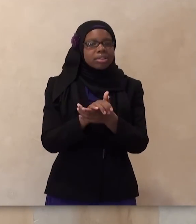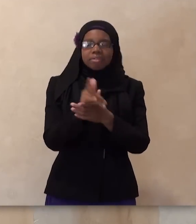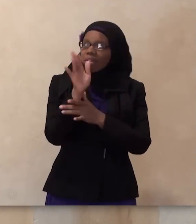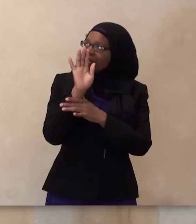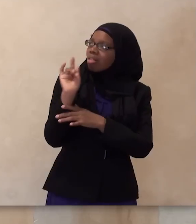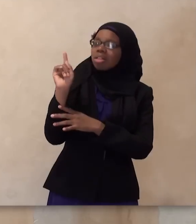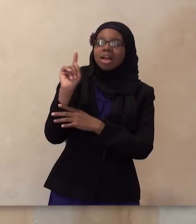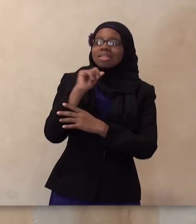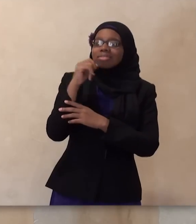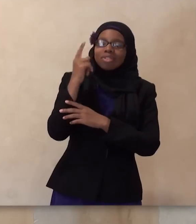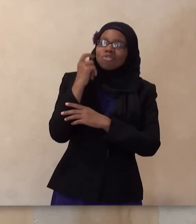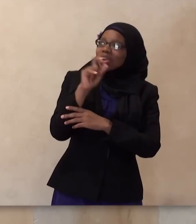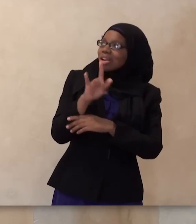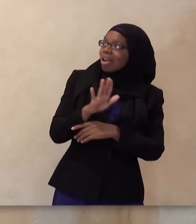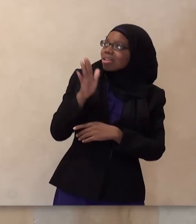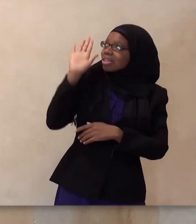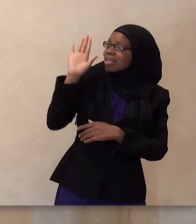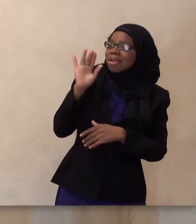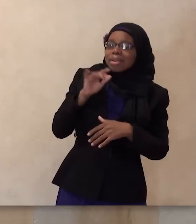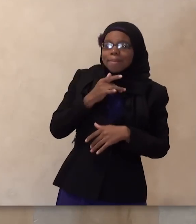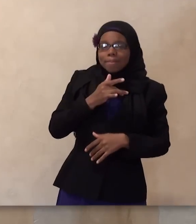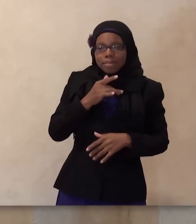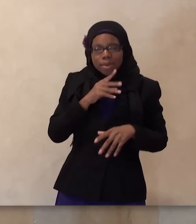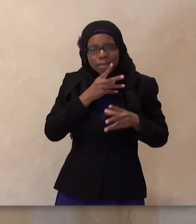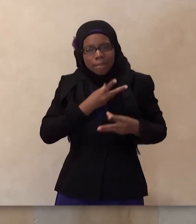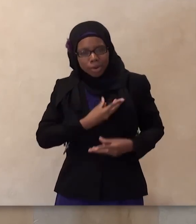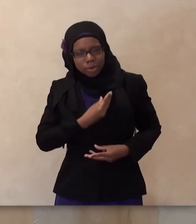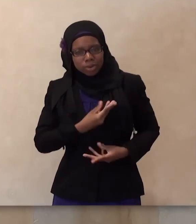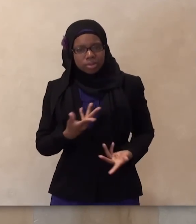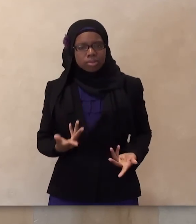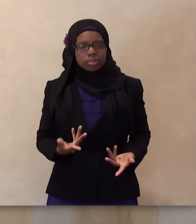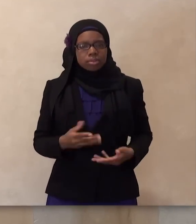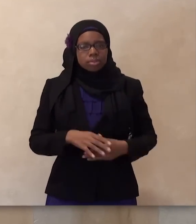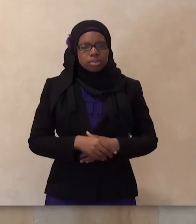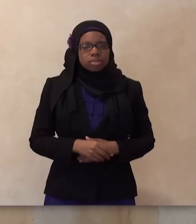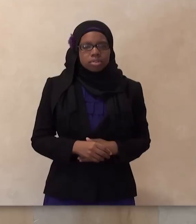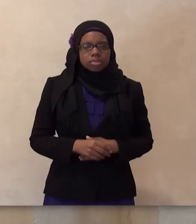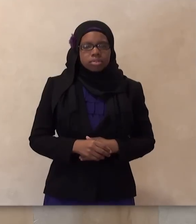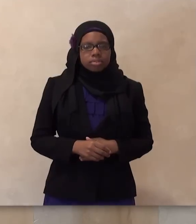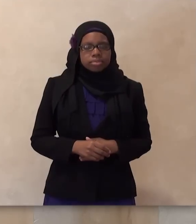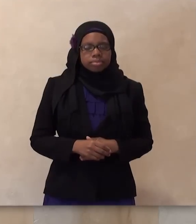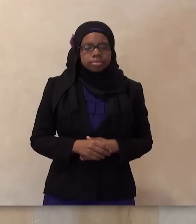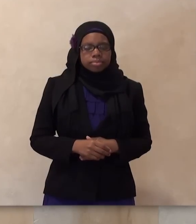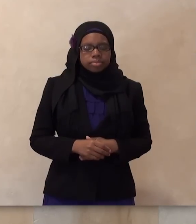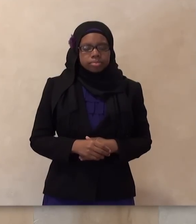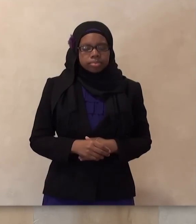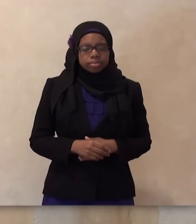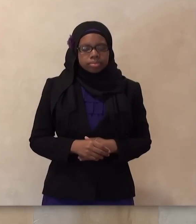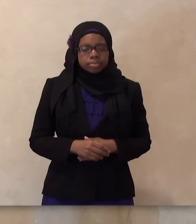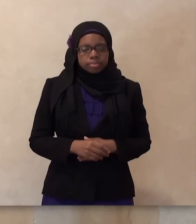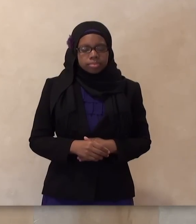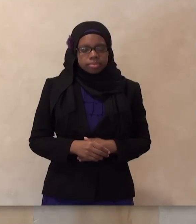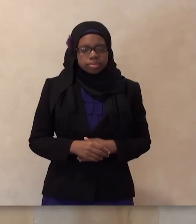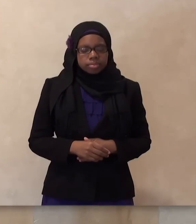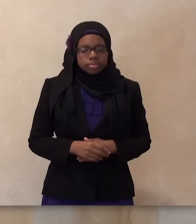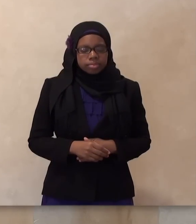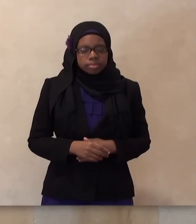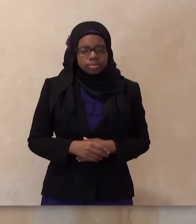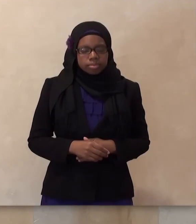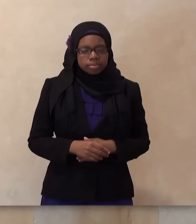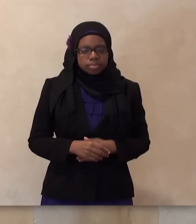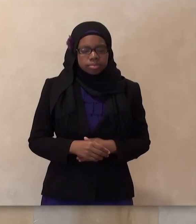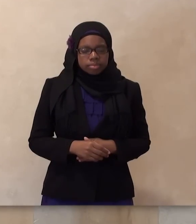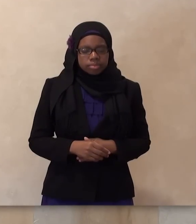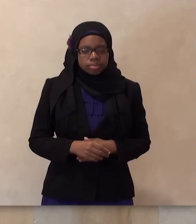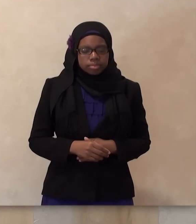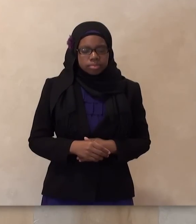wa ta'ala. My brothers and sisters, this is recognizing the mercy of Allah subhanahu wa ta'ala with the heart